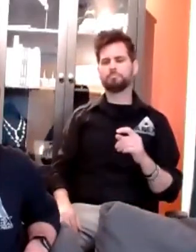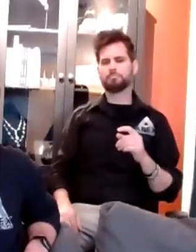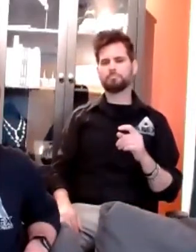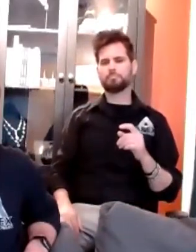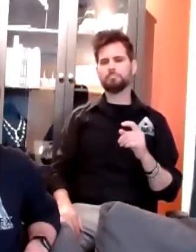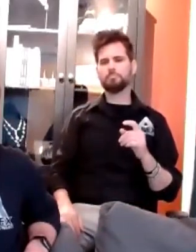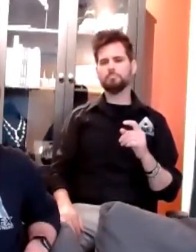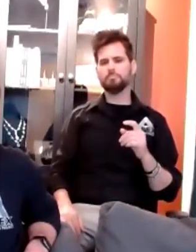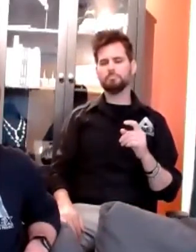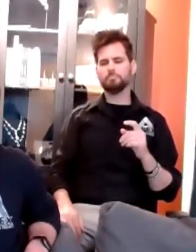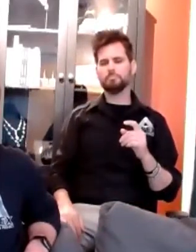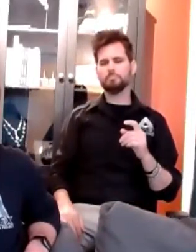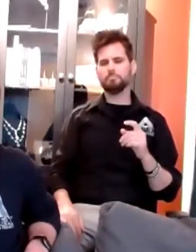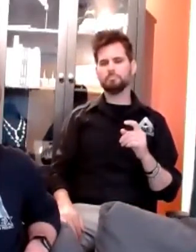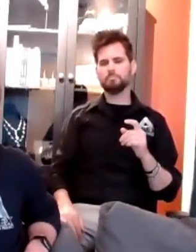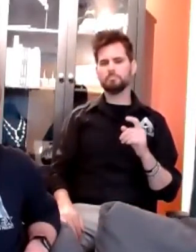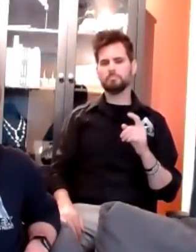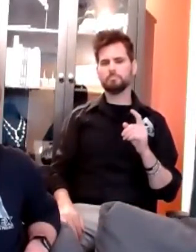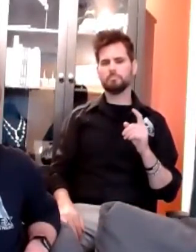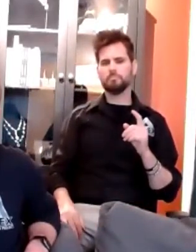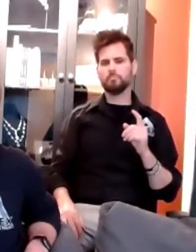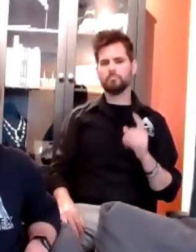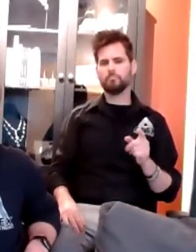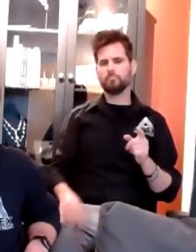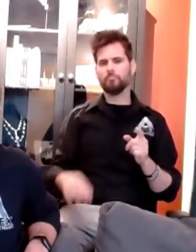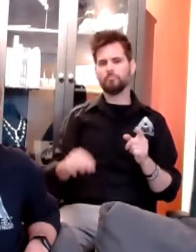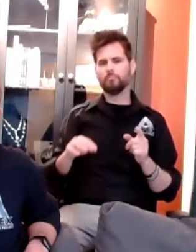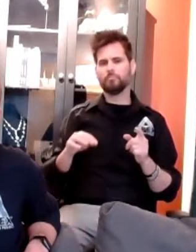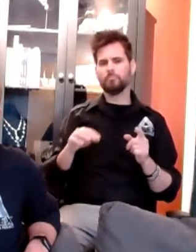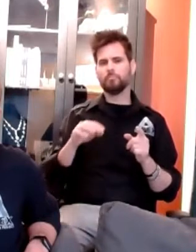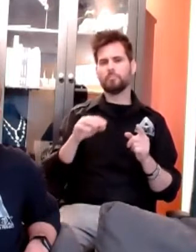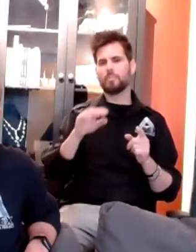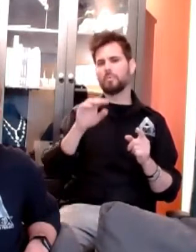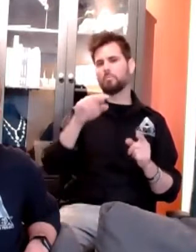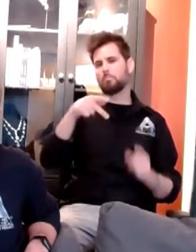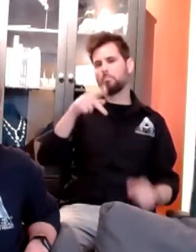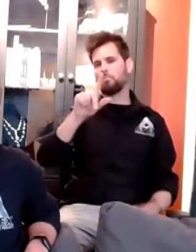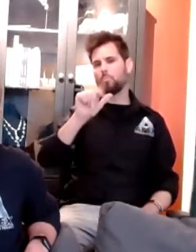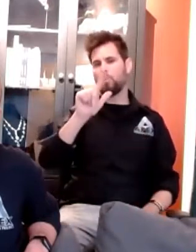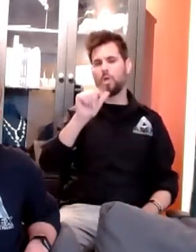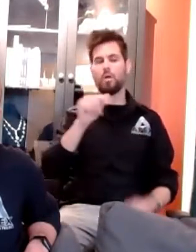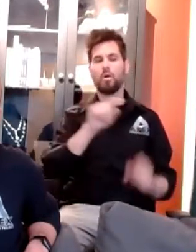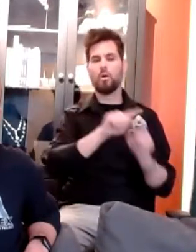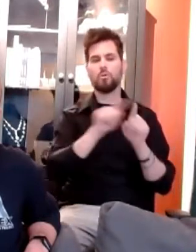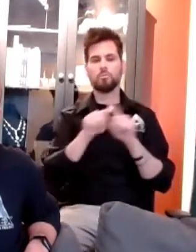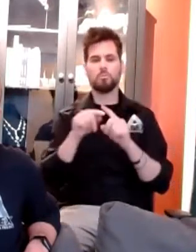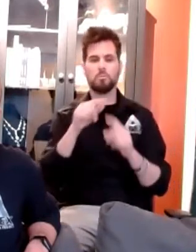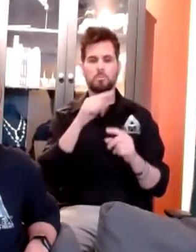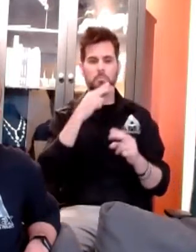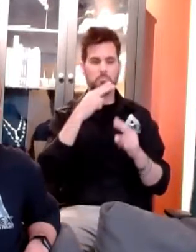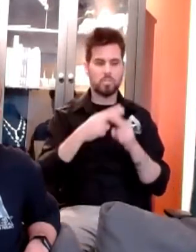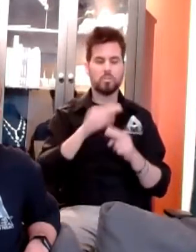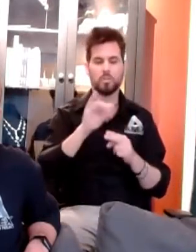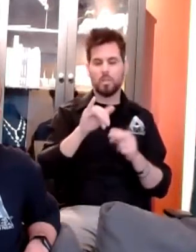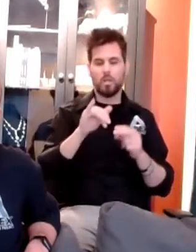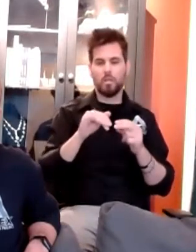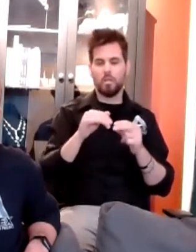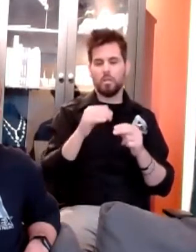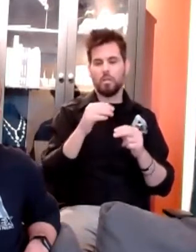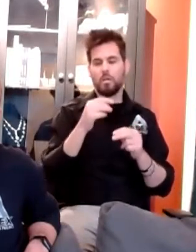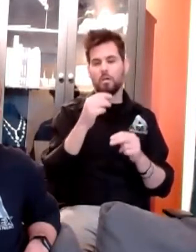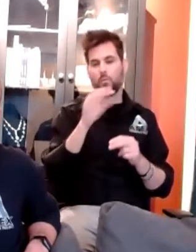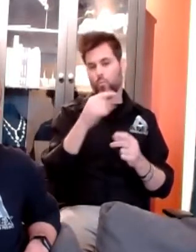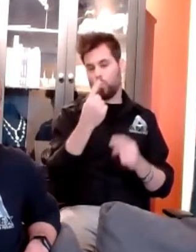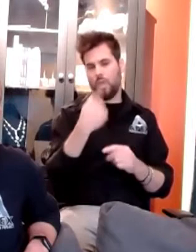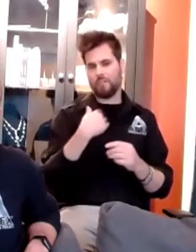the formula has made a huge difference in their health, their energy, their vibrance, their coats, everything.